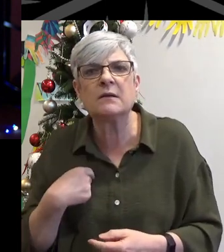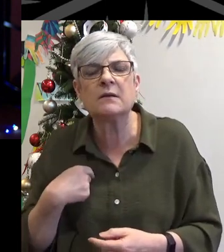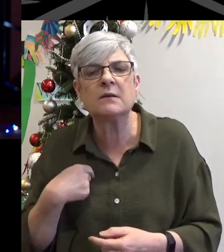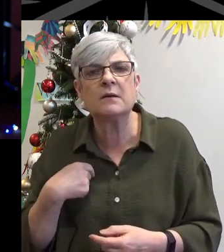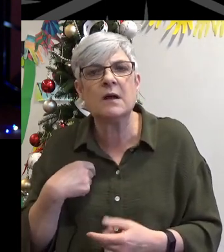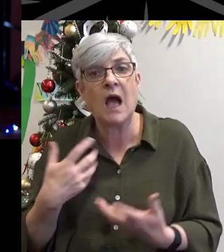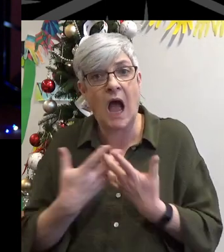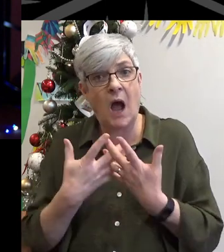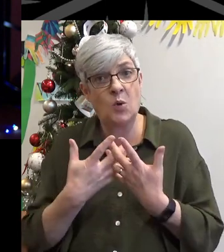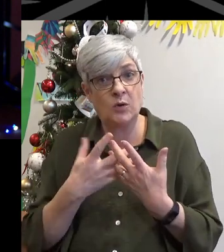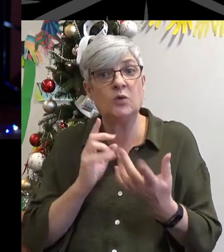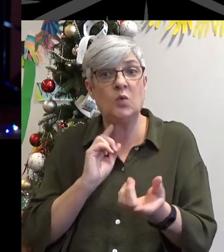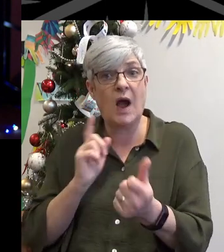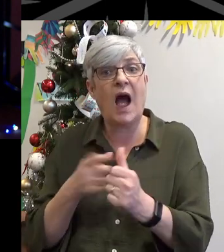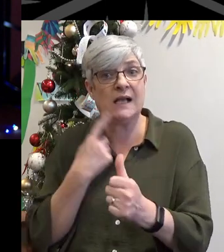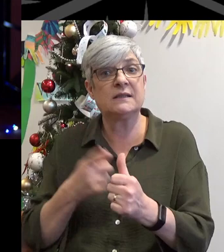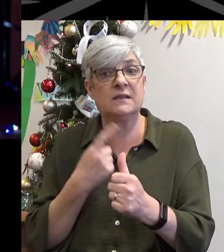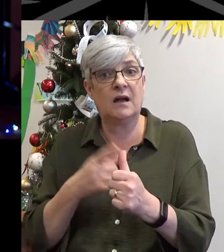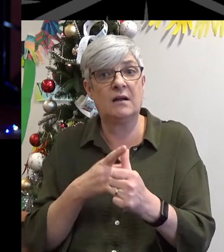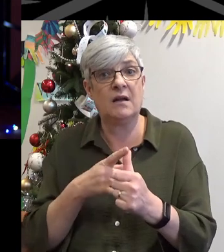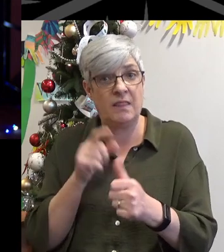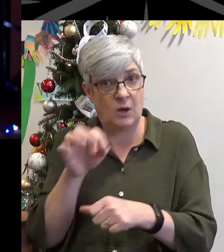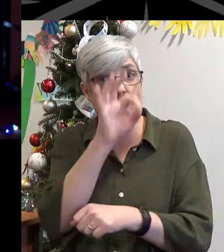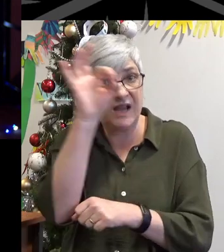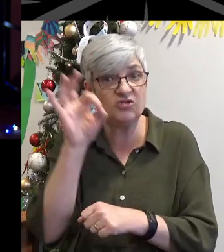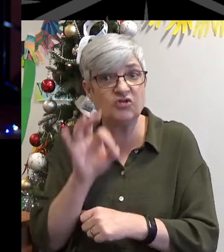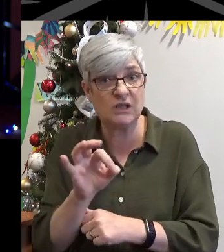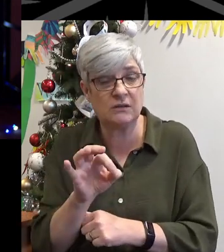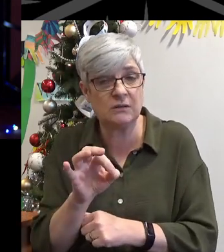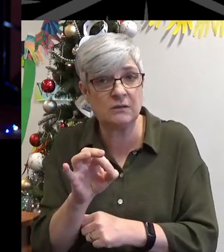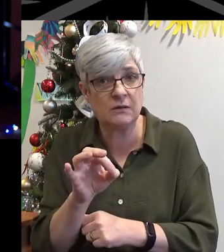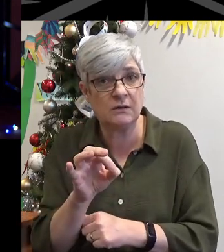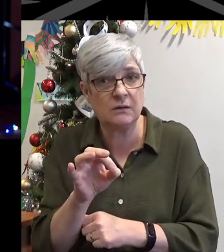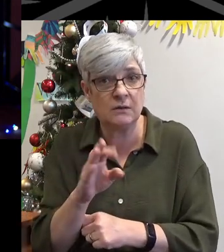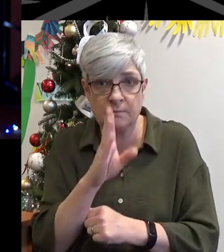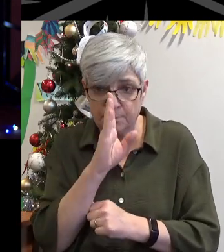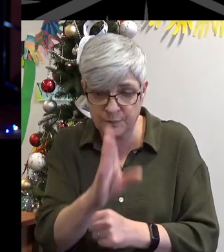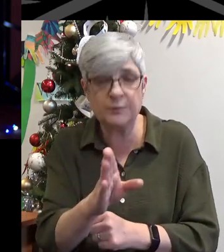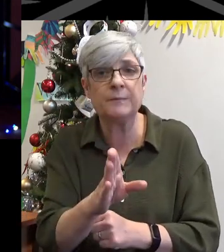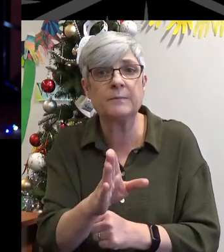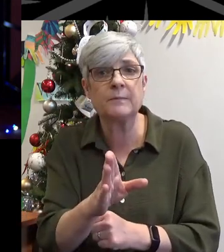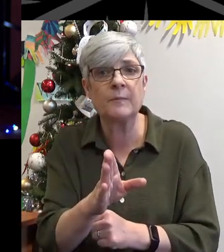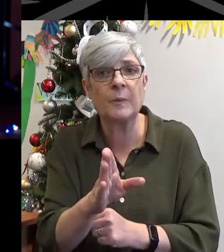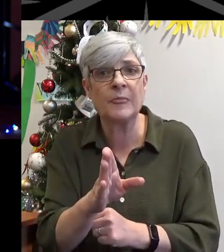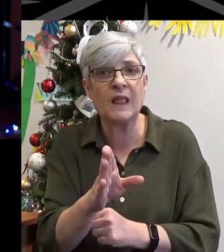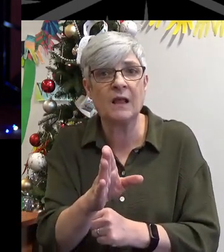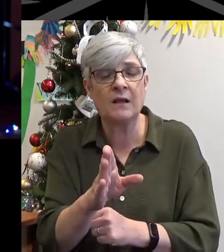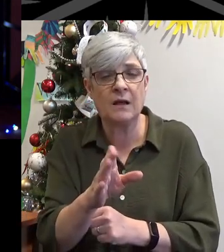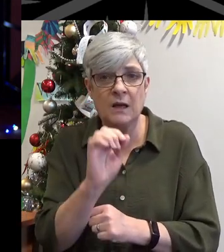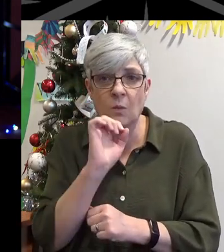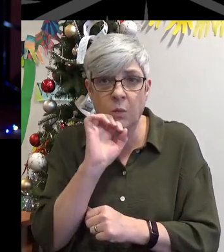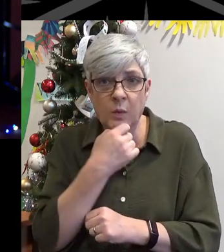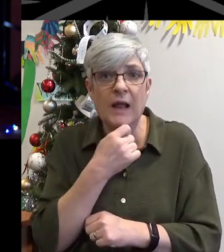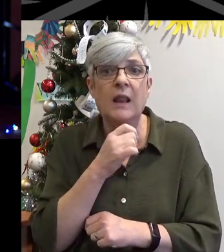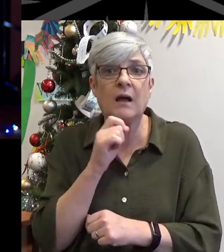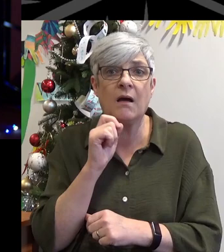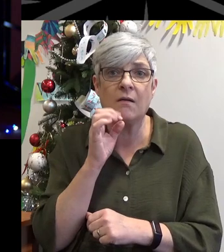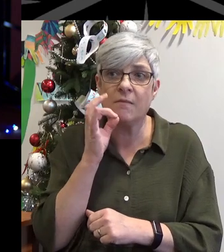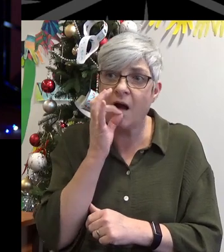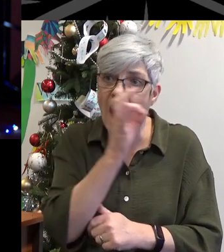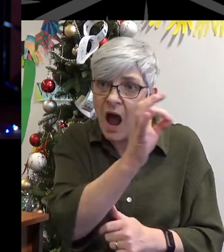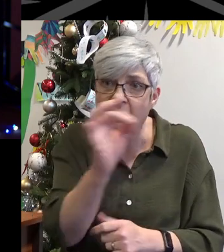How will you answer that very direct question that Jesus put to his disciples and that he will put to us all at the end of